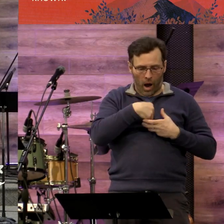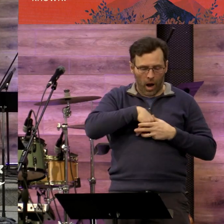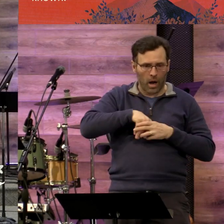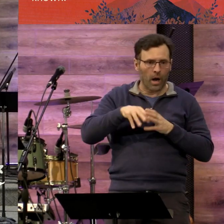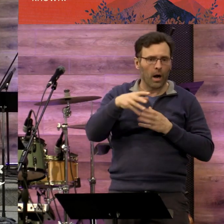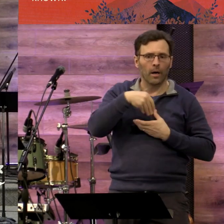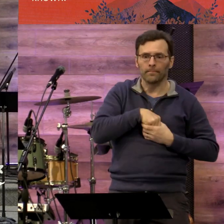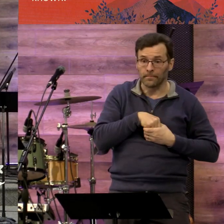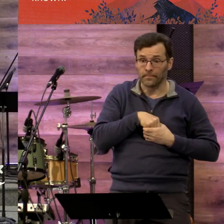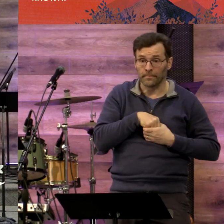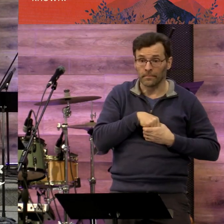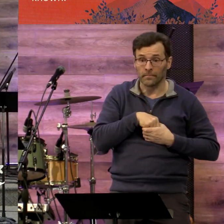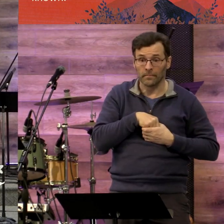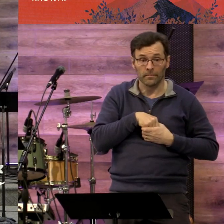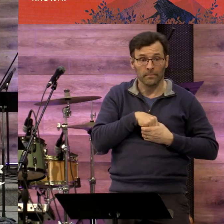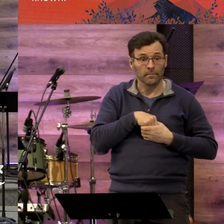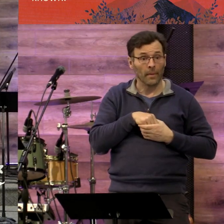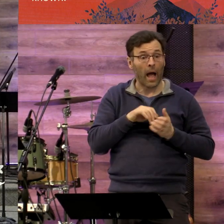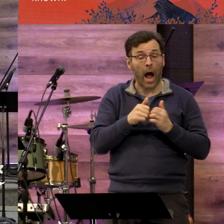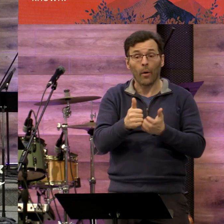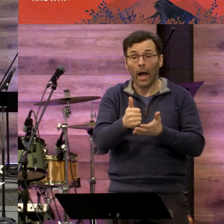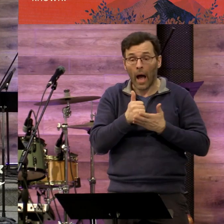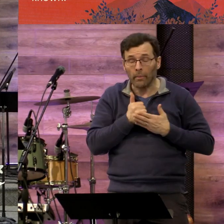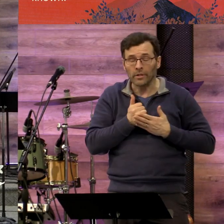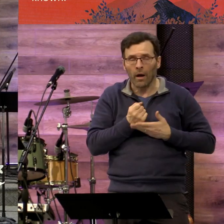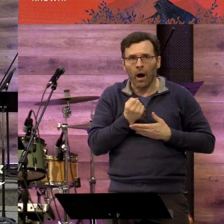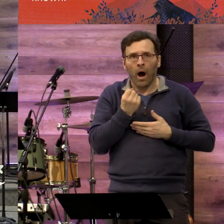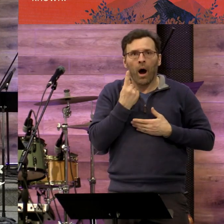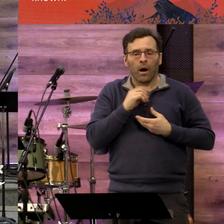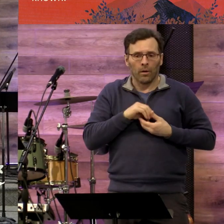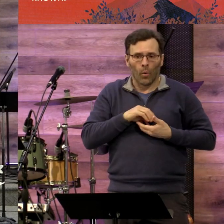it will show us the full extent of his love.